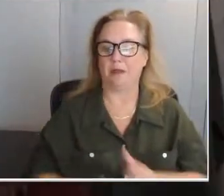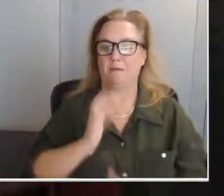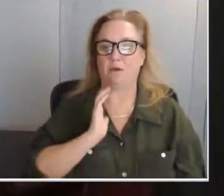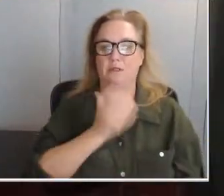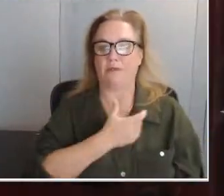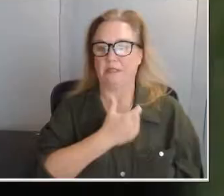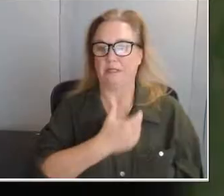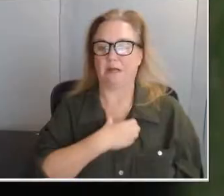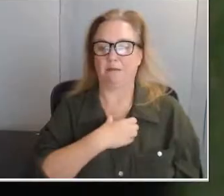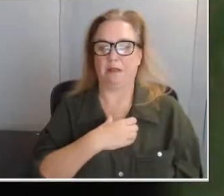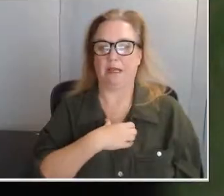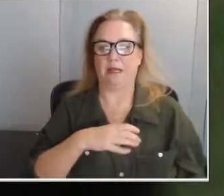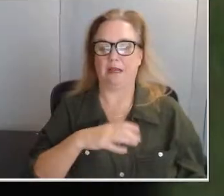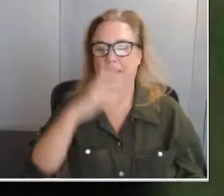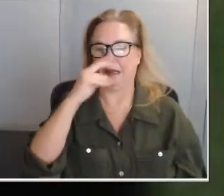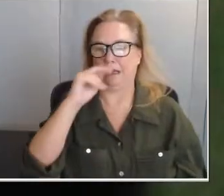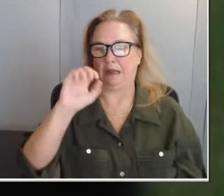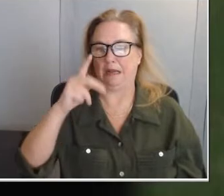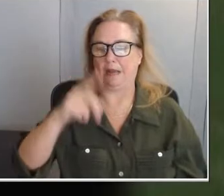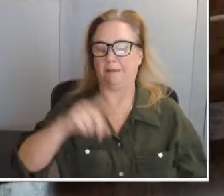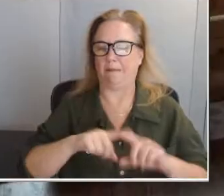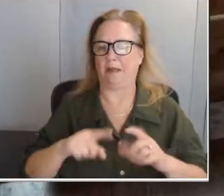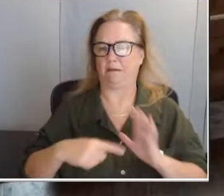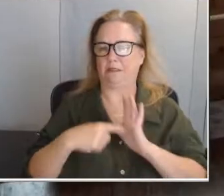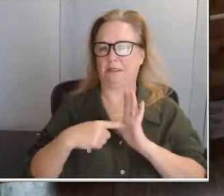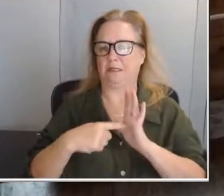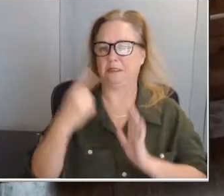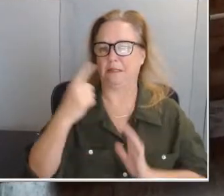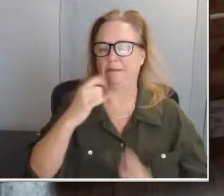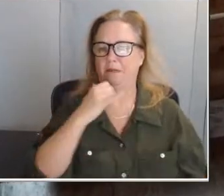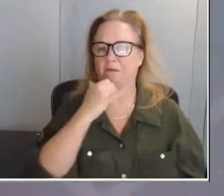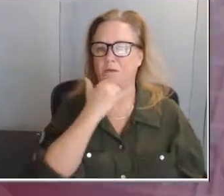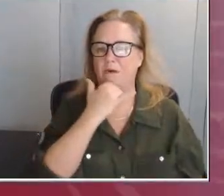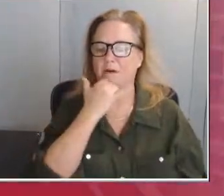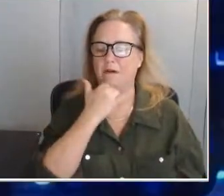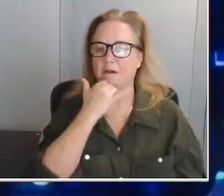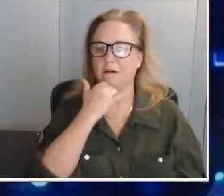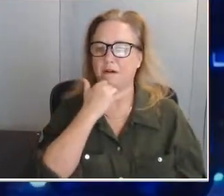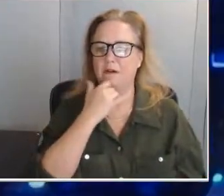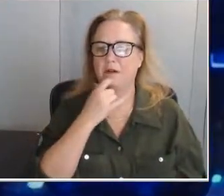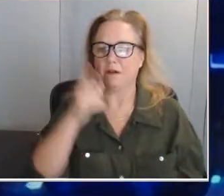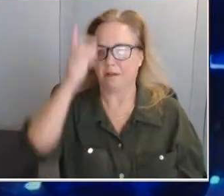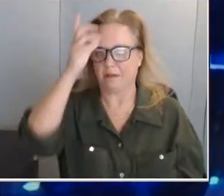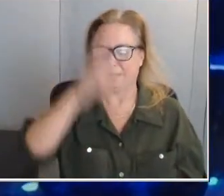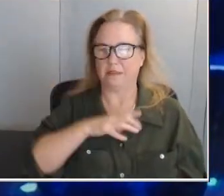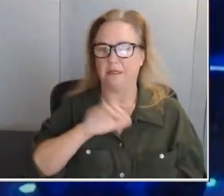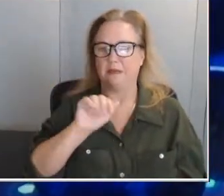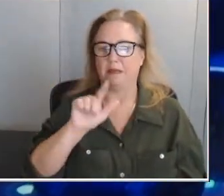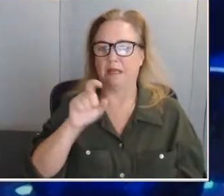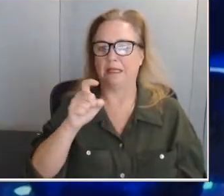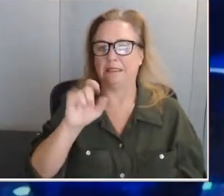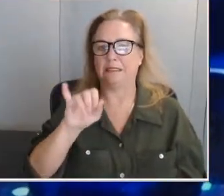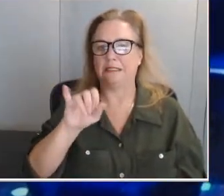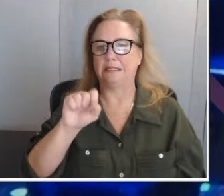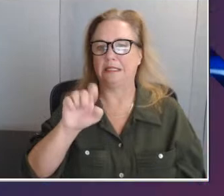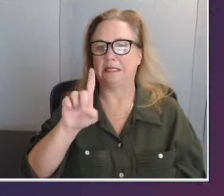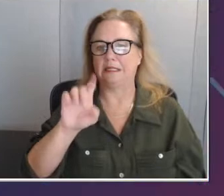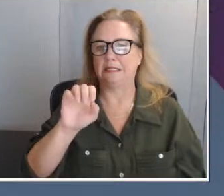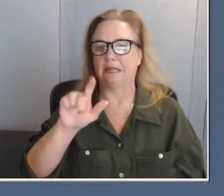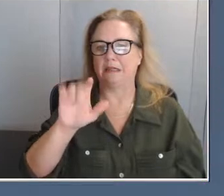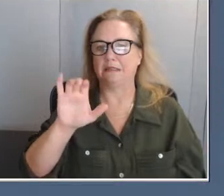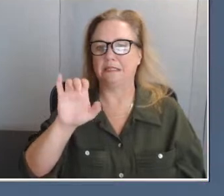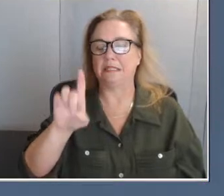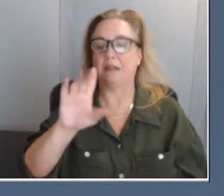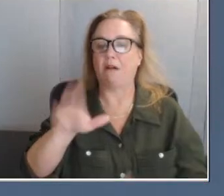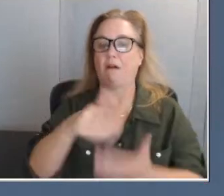about an afternoon nap, but it was a sign something was seriously wrong with this man. I'm Alexis Del Cid on the next All Things Heart,